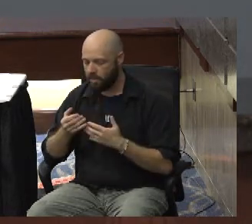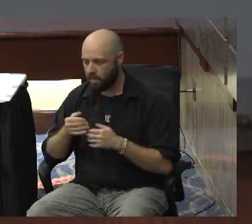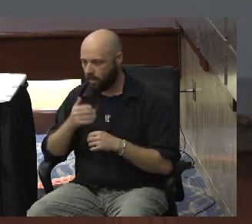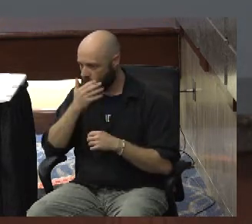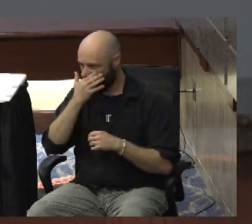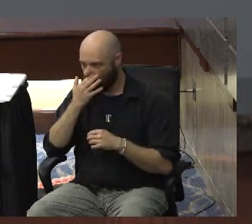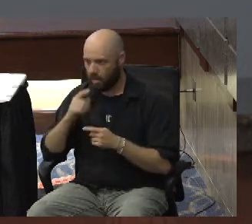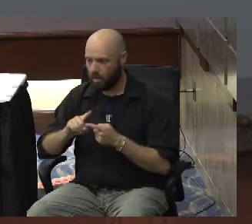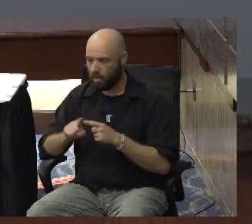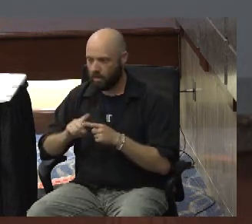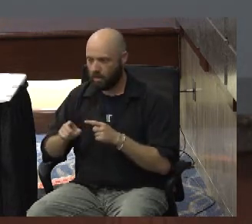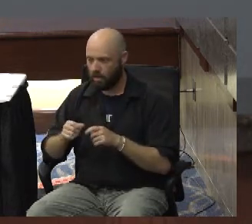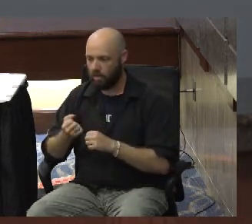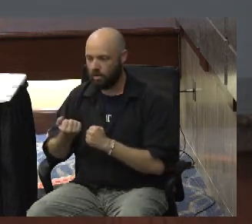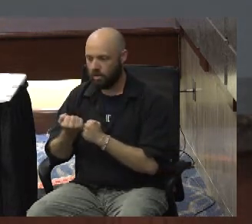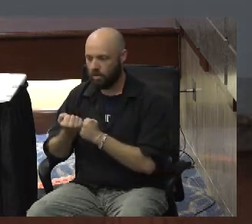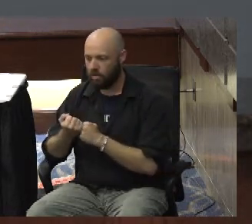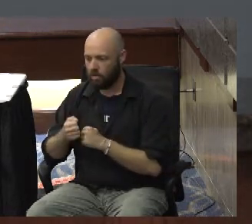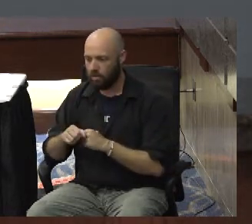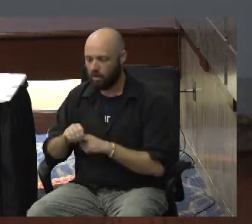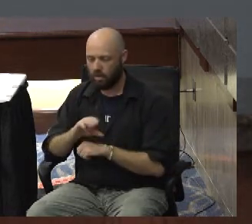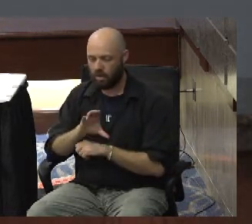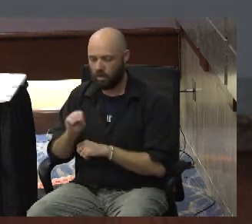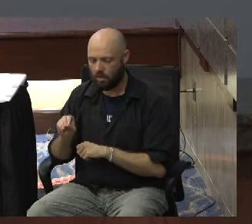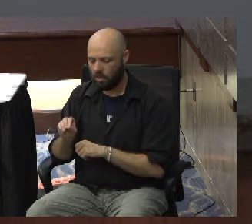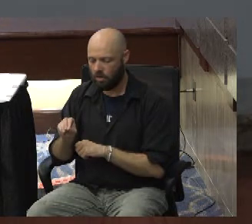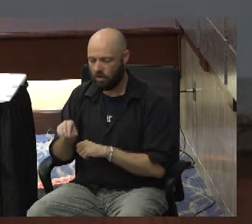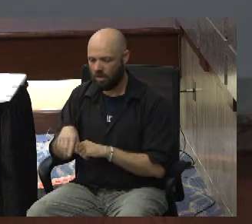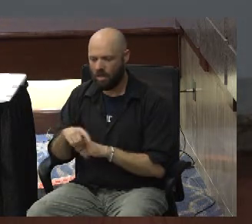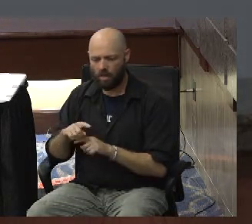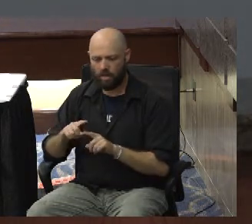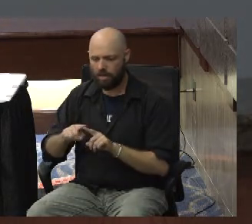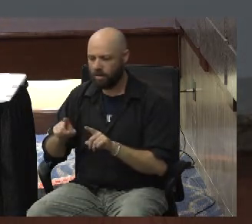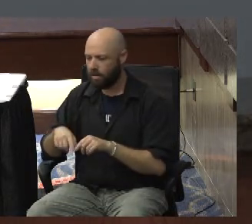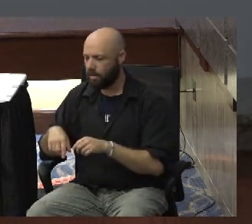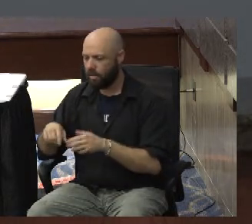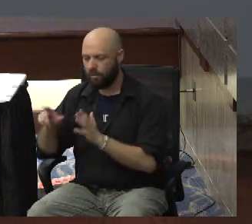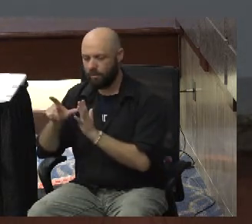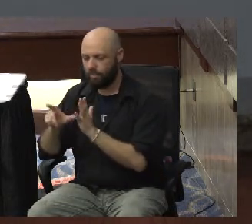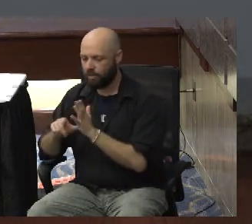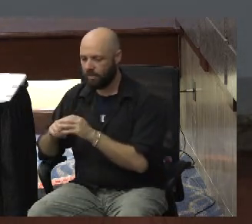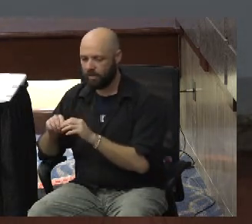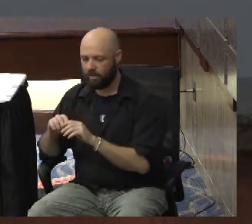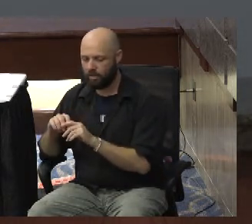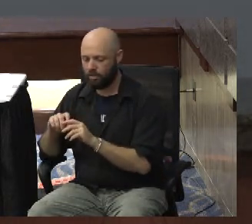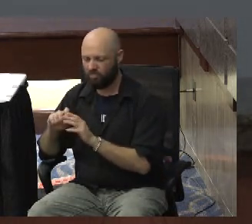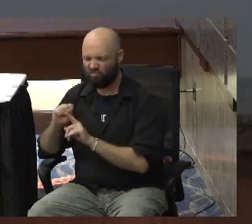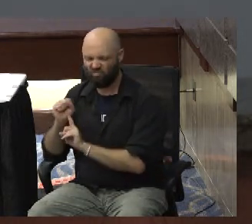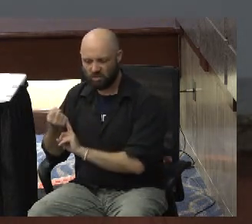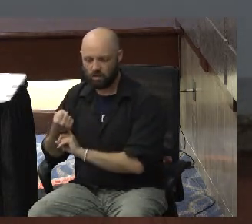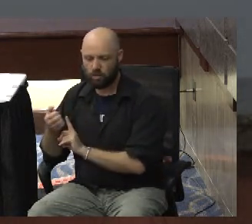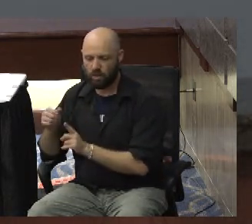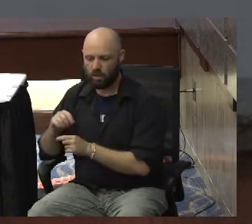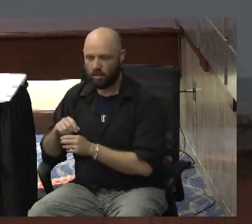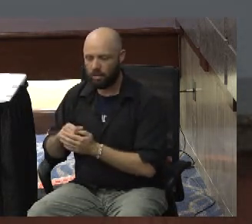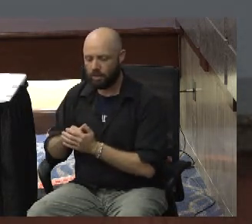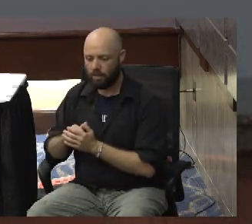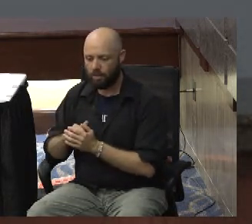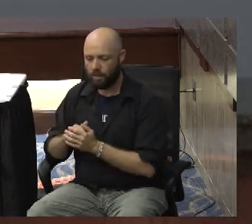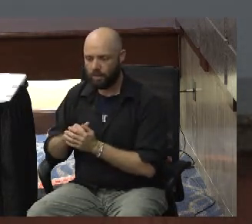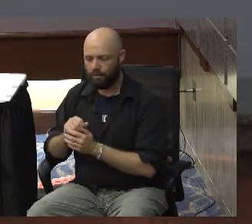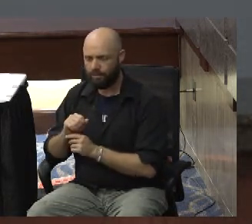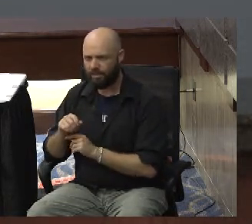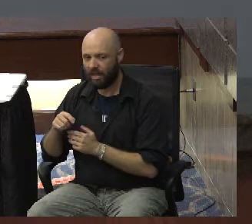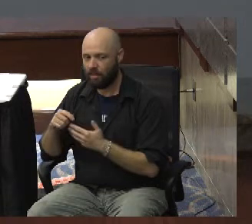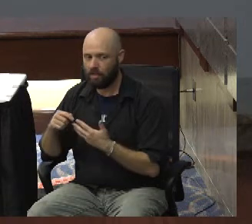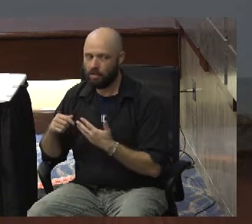different suppliers, different infrastructure in different countries, different legal environment. And as